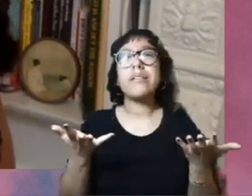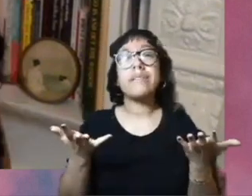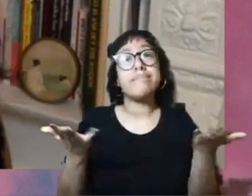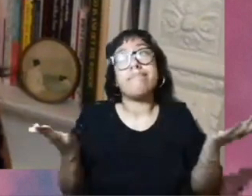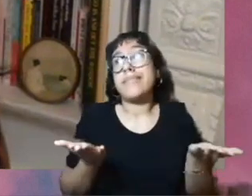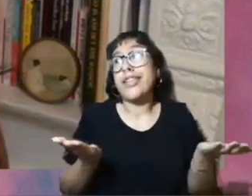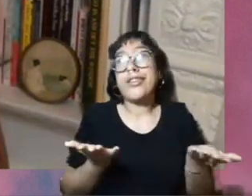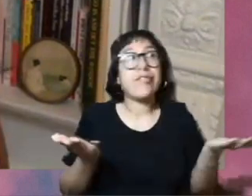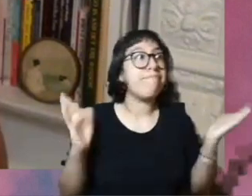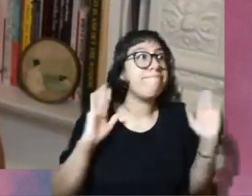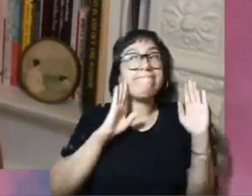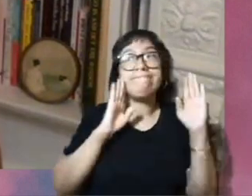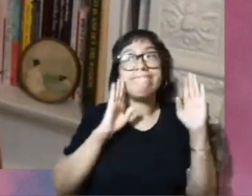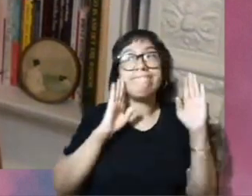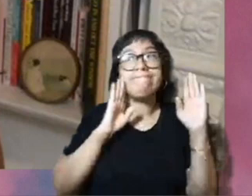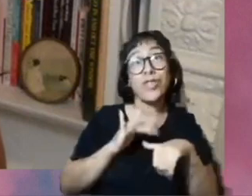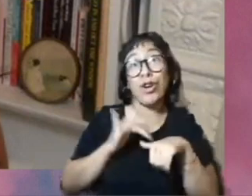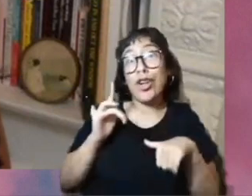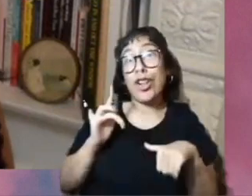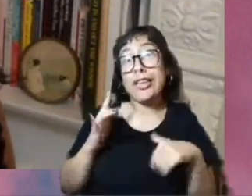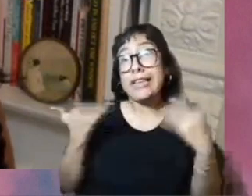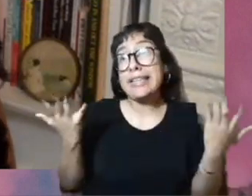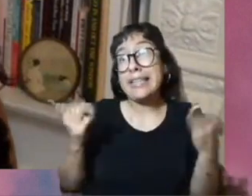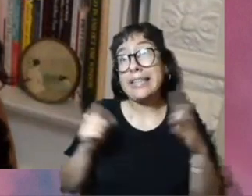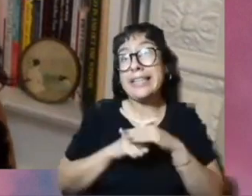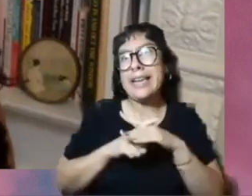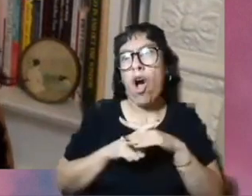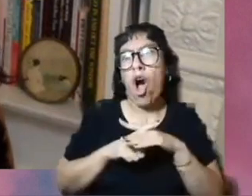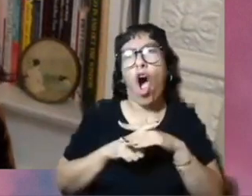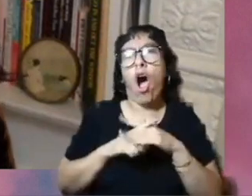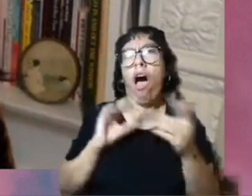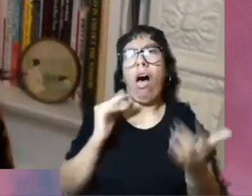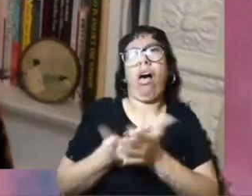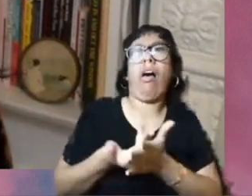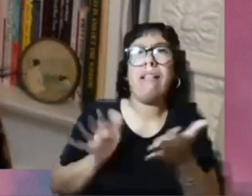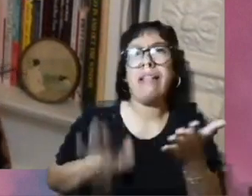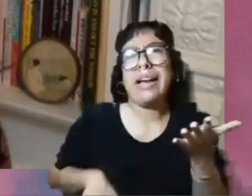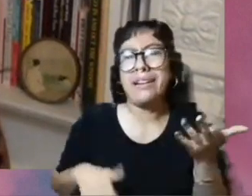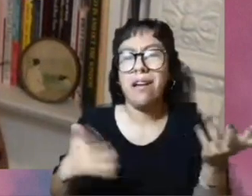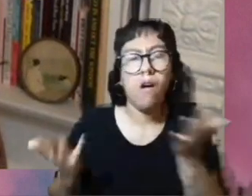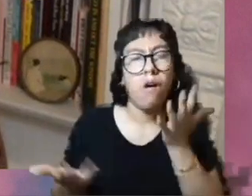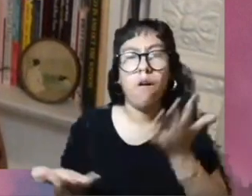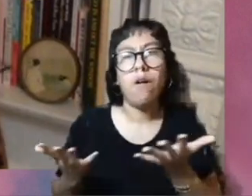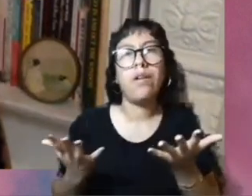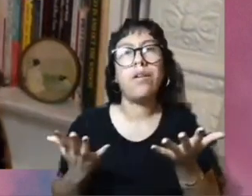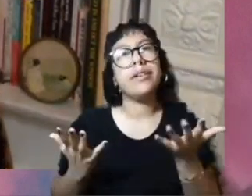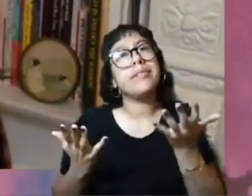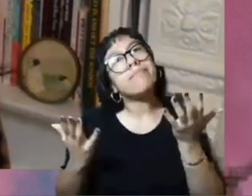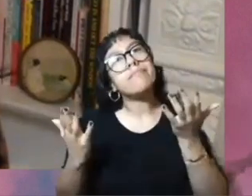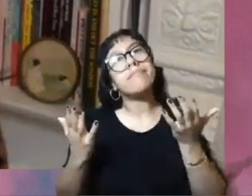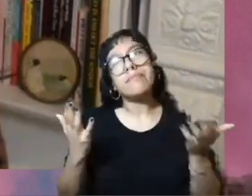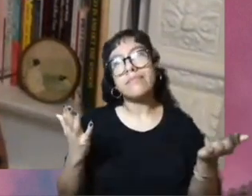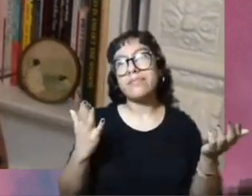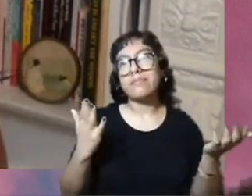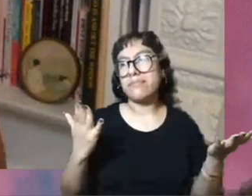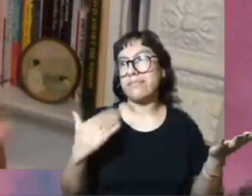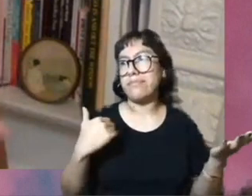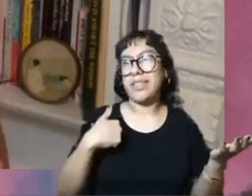am, too early or too late. I knew I would not be the